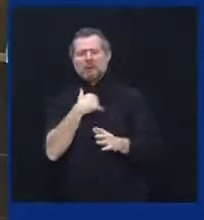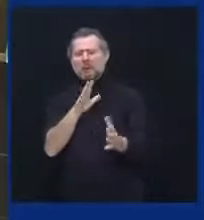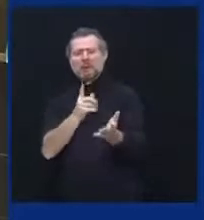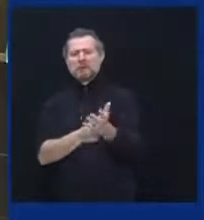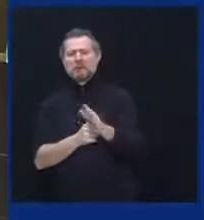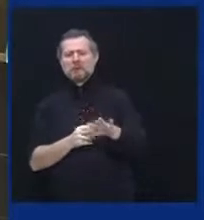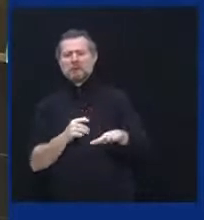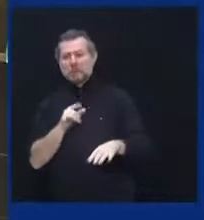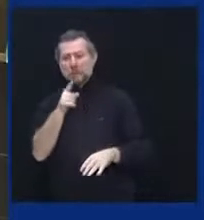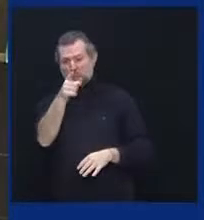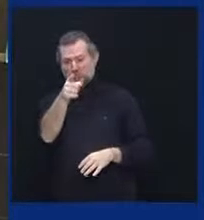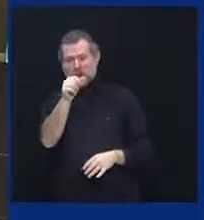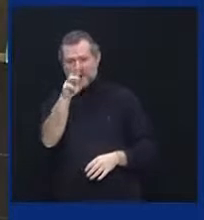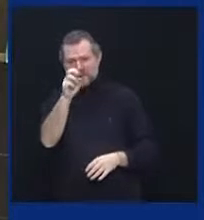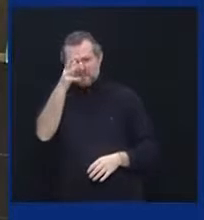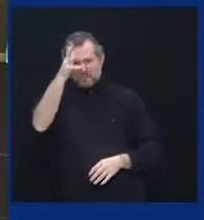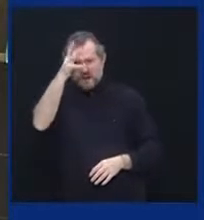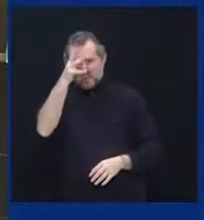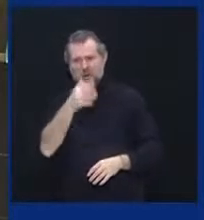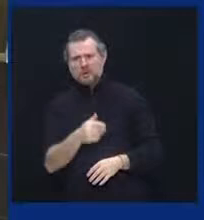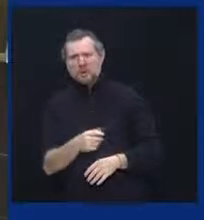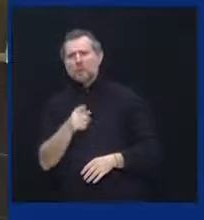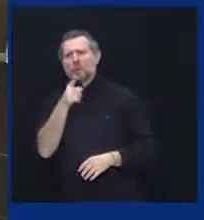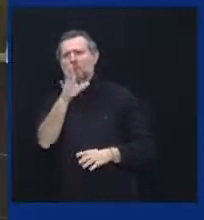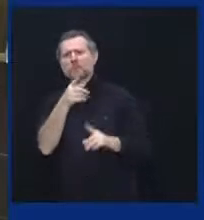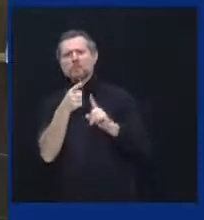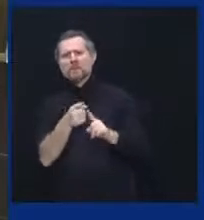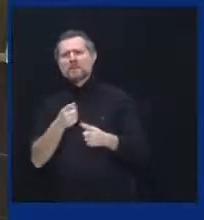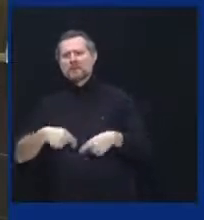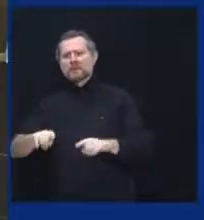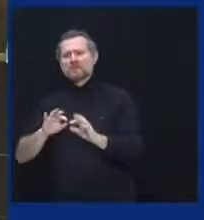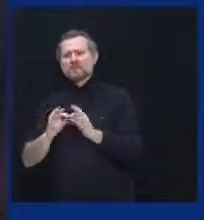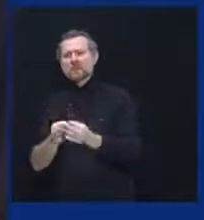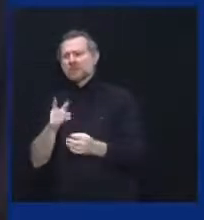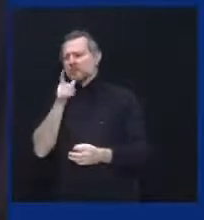a son, what would your message be to those families today?